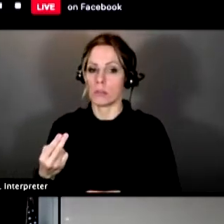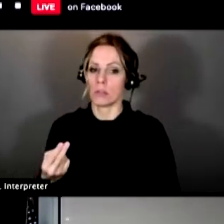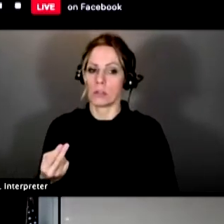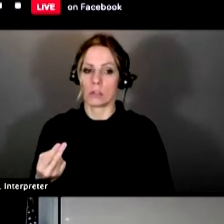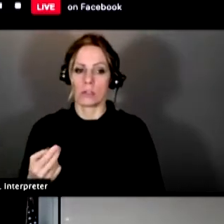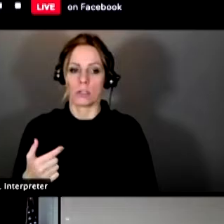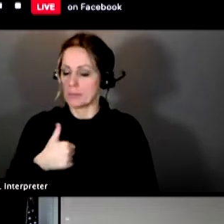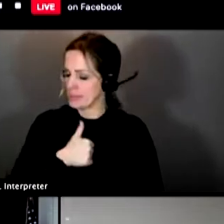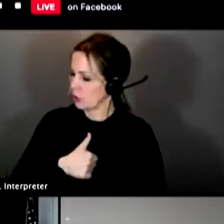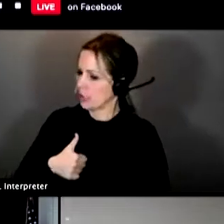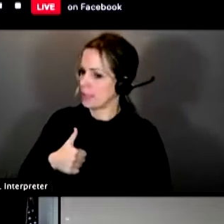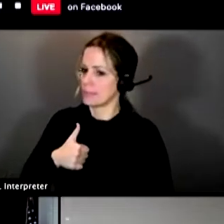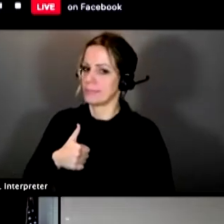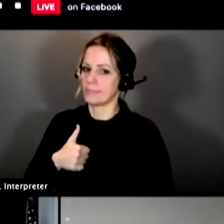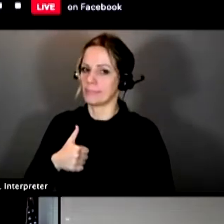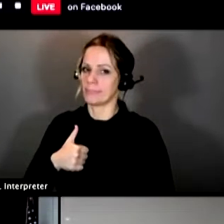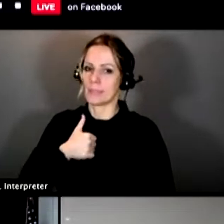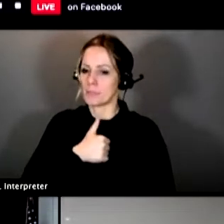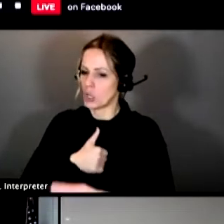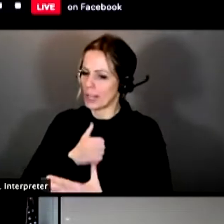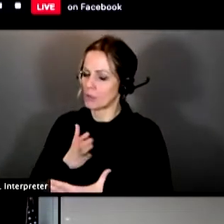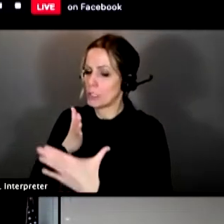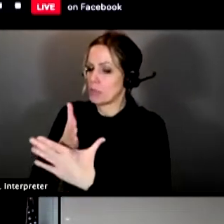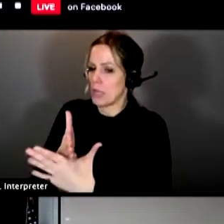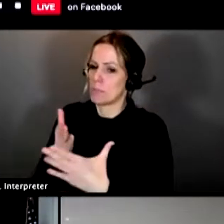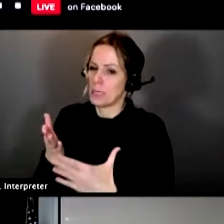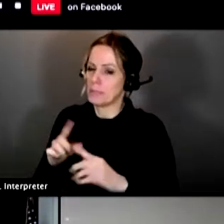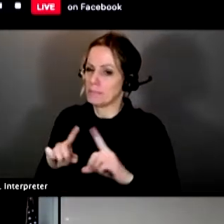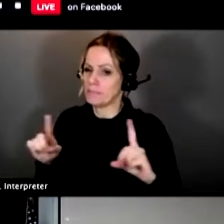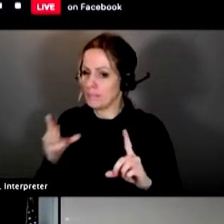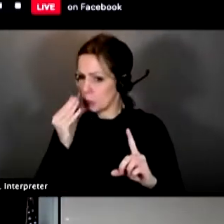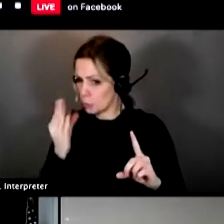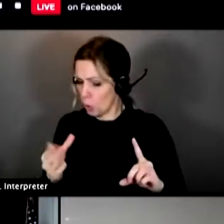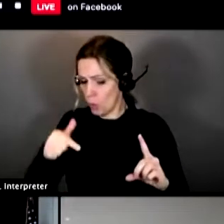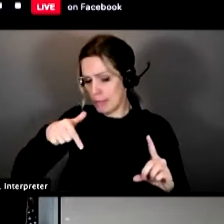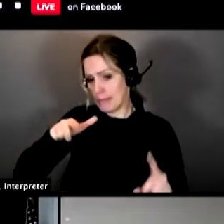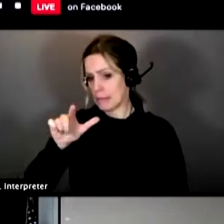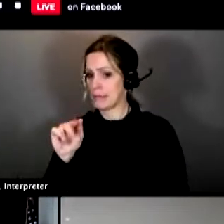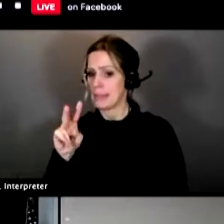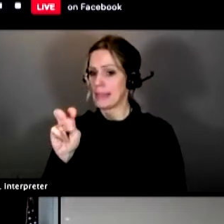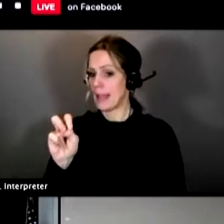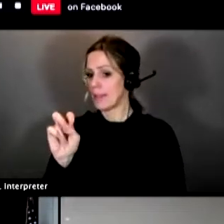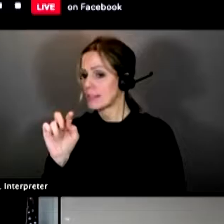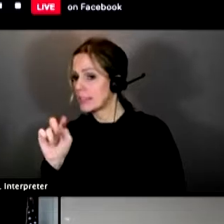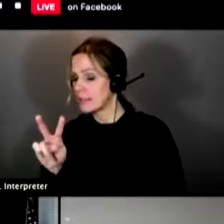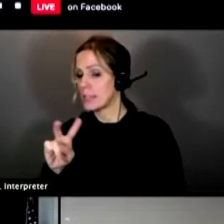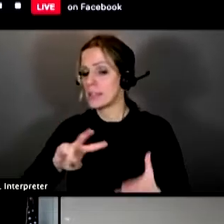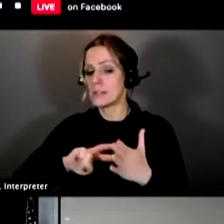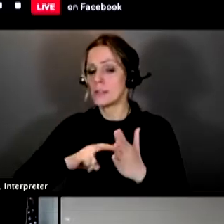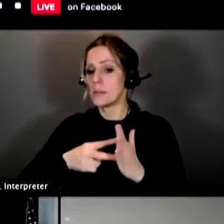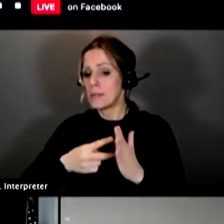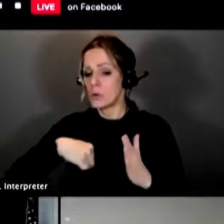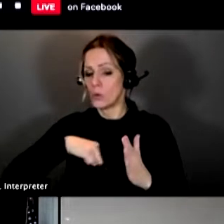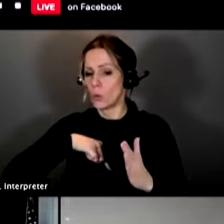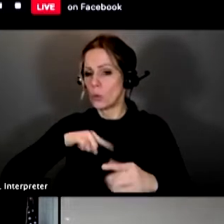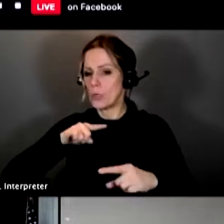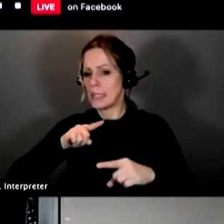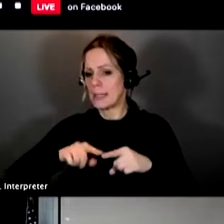and enjoys treating others. I apologize for having to interrupt. Obviously, because we're on live television, it's important that we stay away